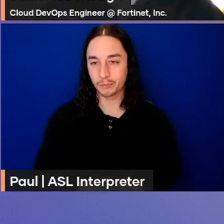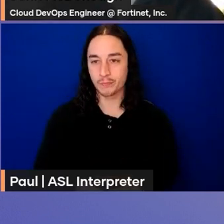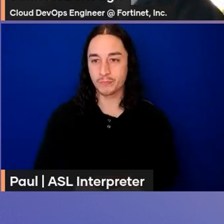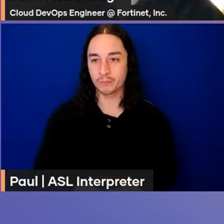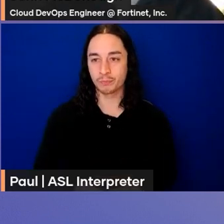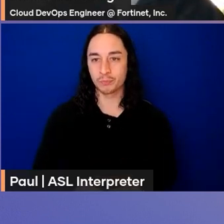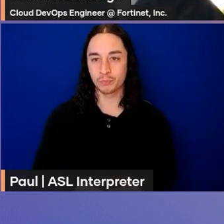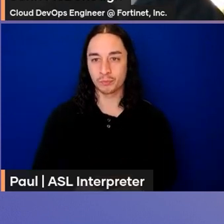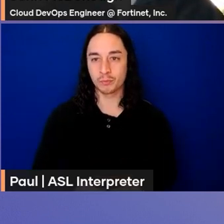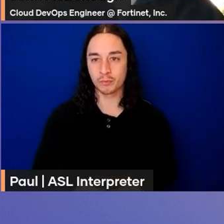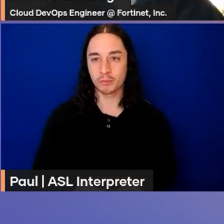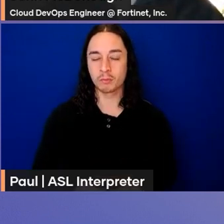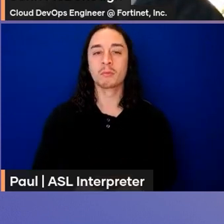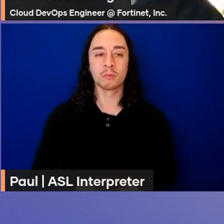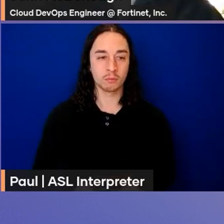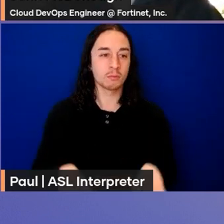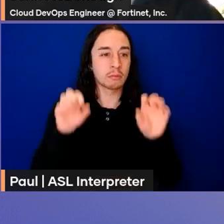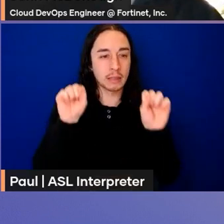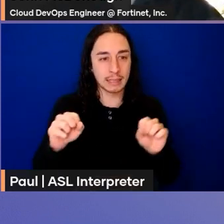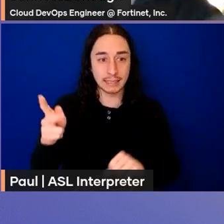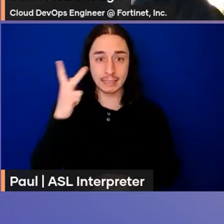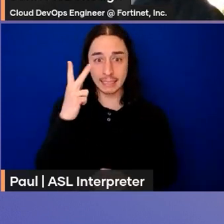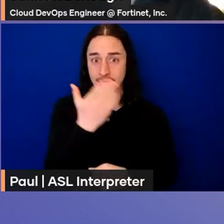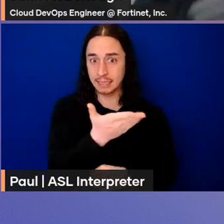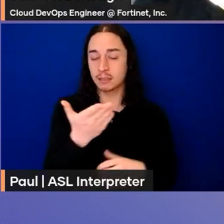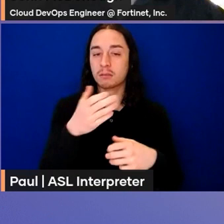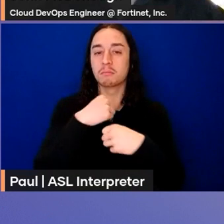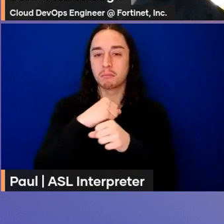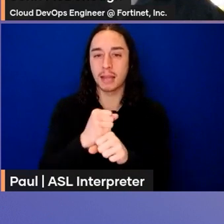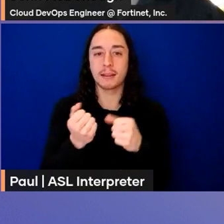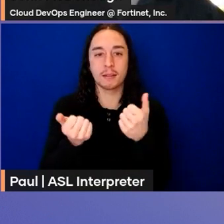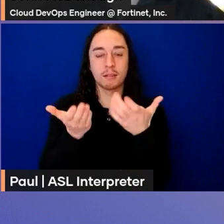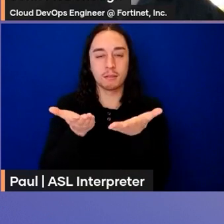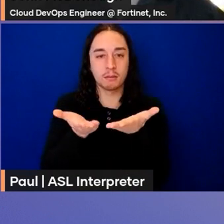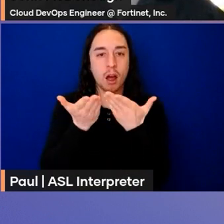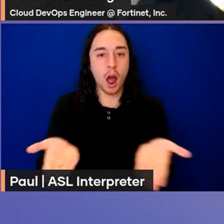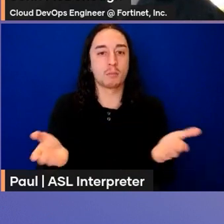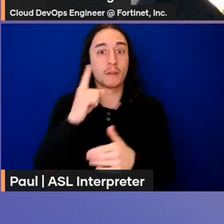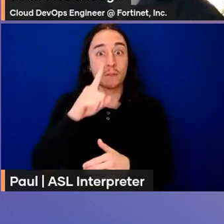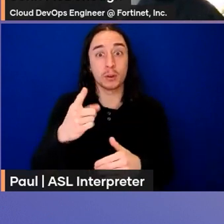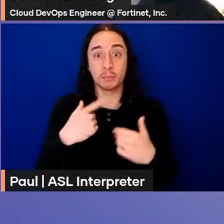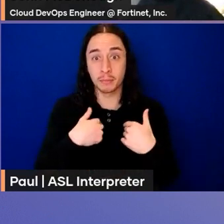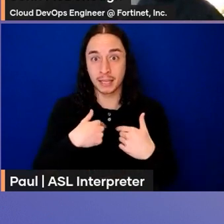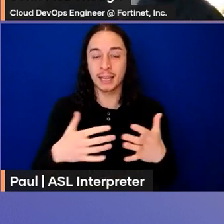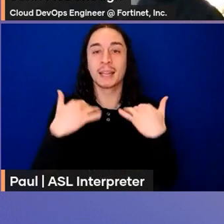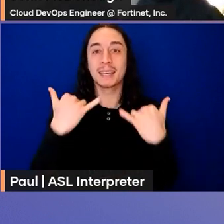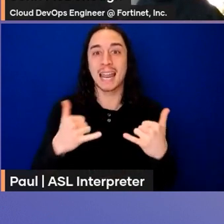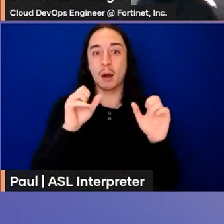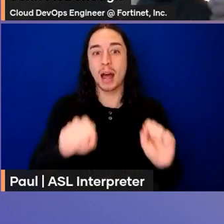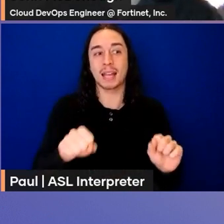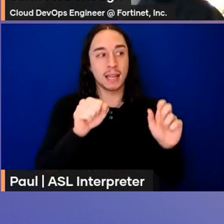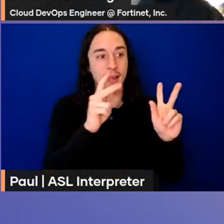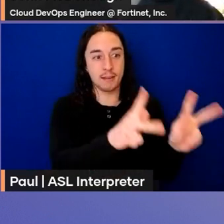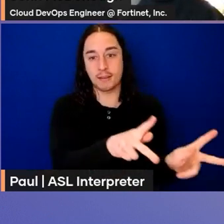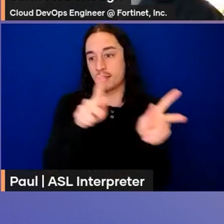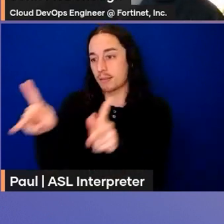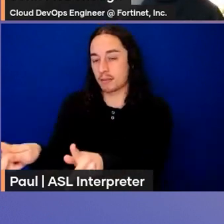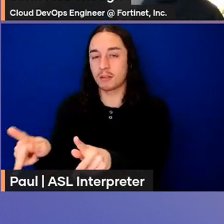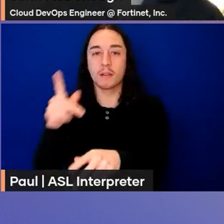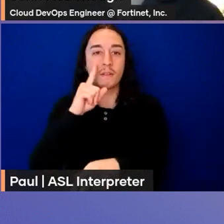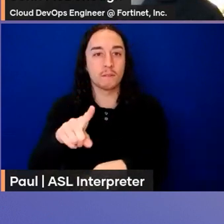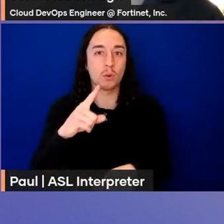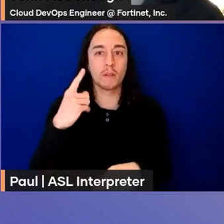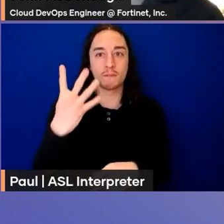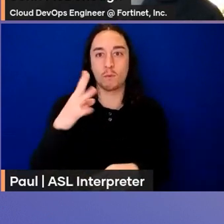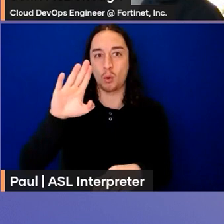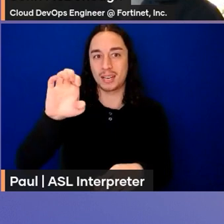And you can see it created this object for me that I can now iterate over with a for each. And that's key. And you're going to see that in the next